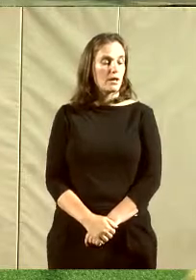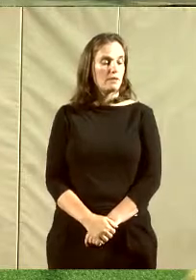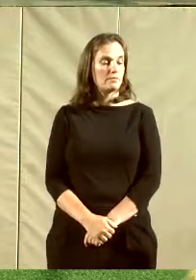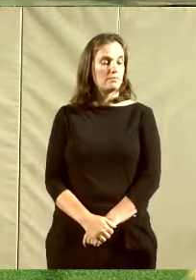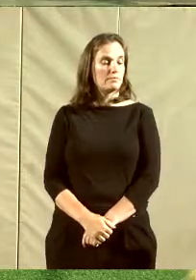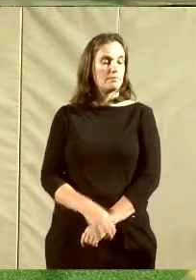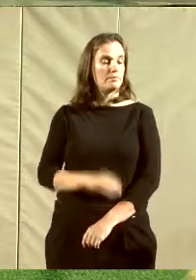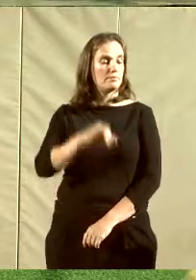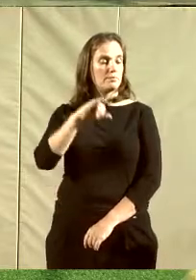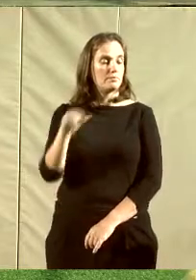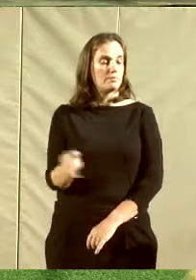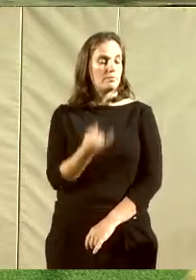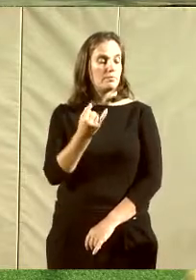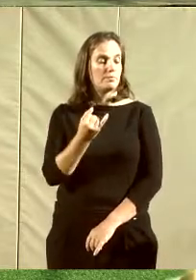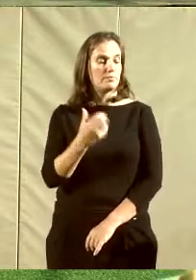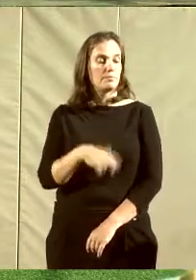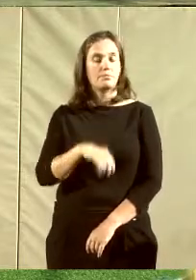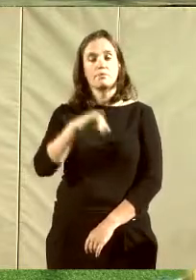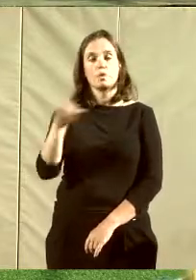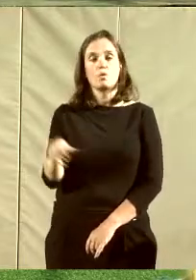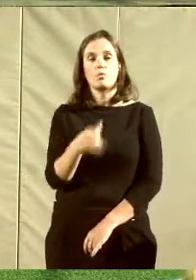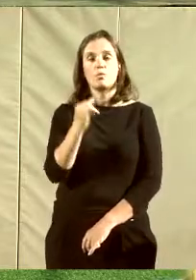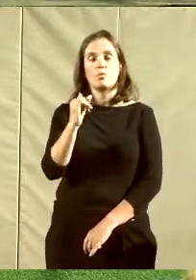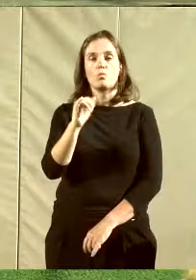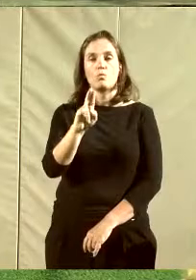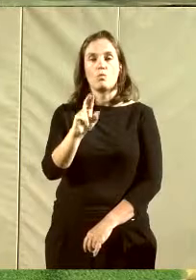Josué Neftalí Juárez.